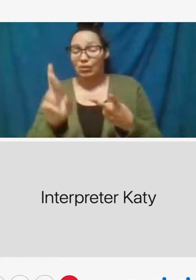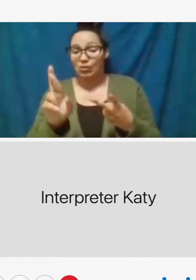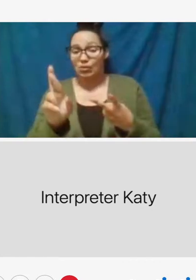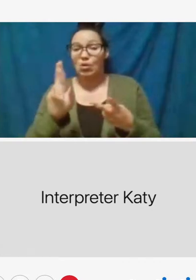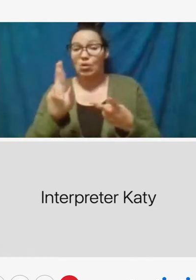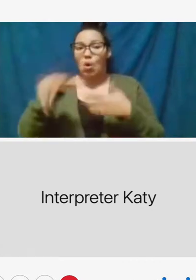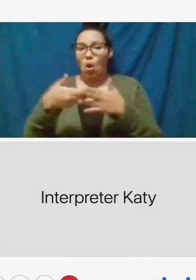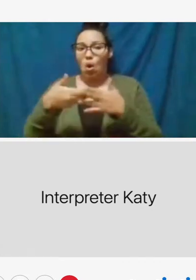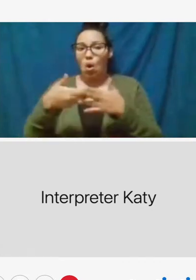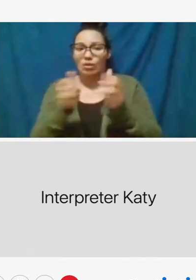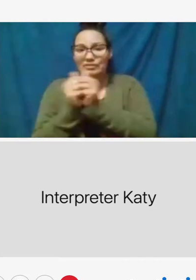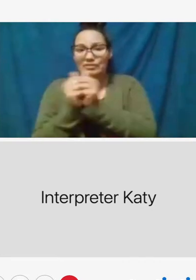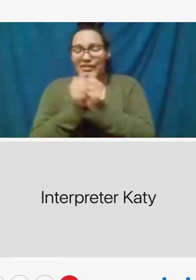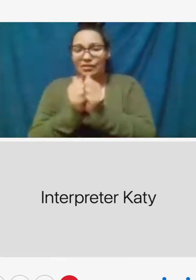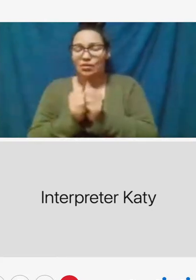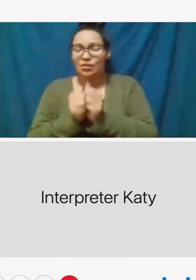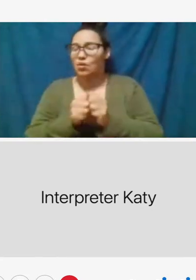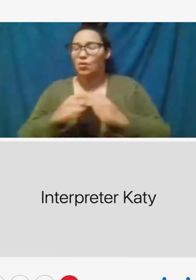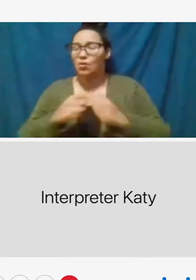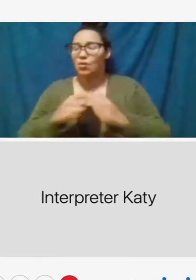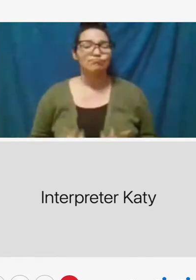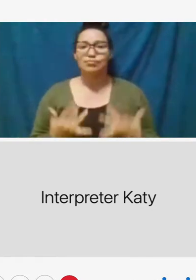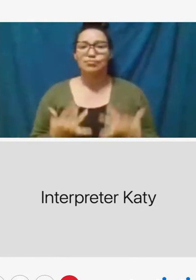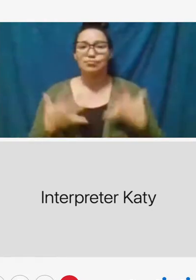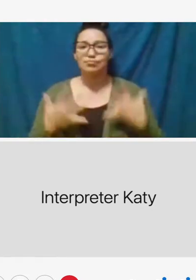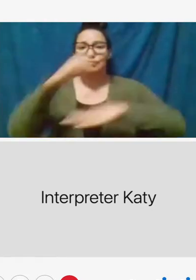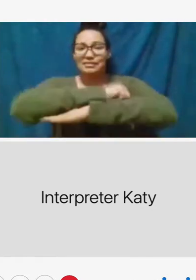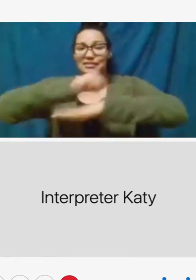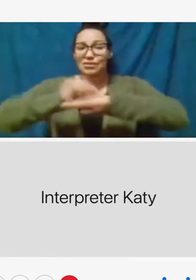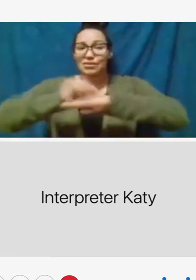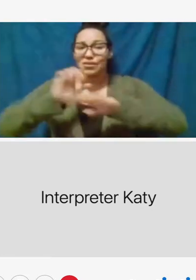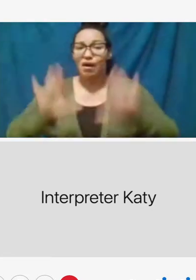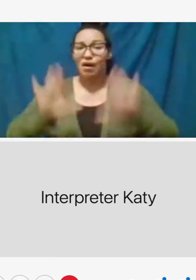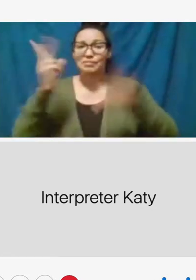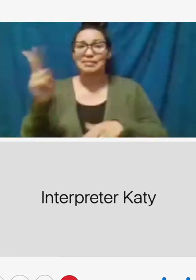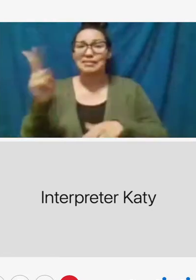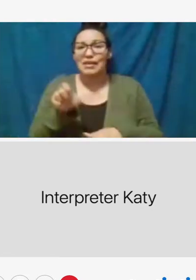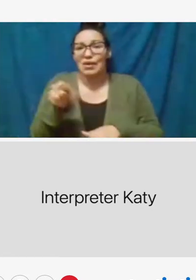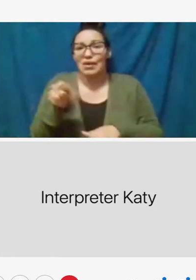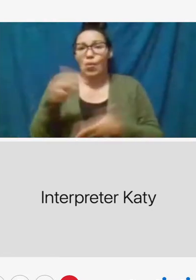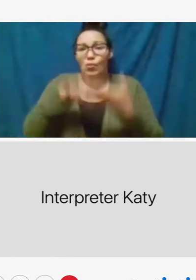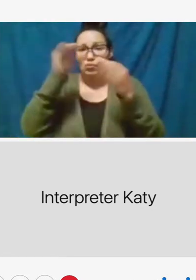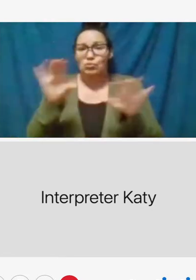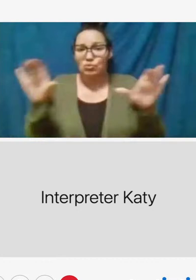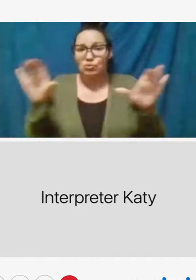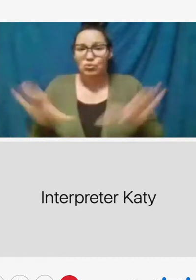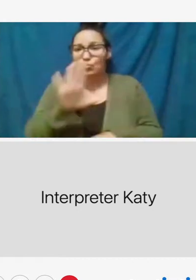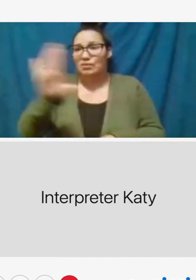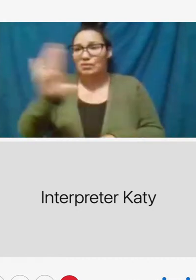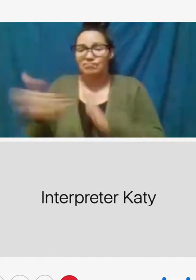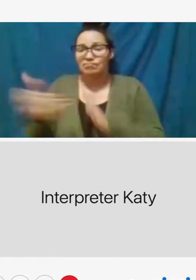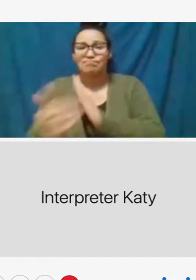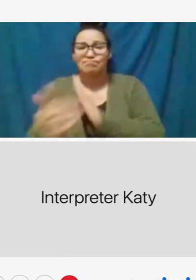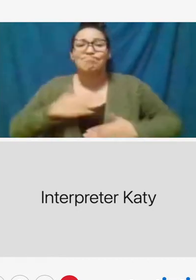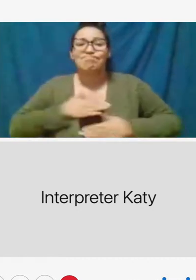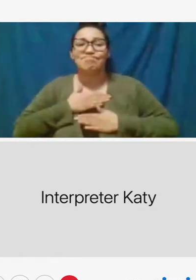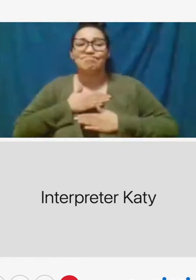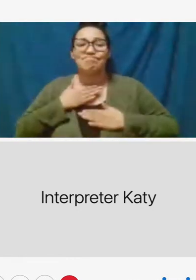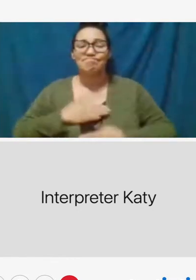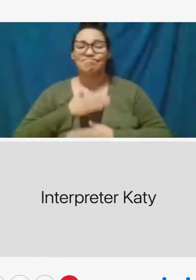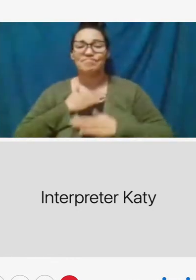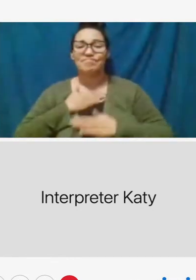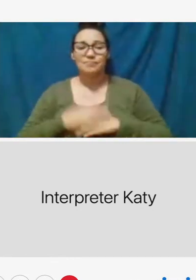to see ruin performers back on the stage doing what they love before finals our link crew hosted Coco and